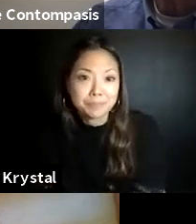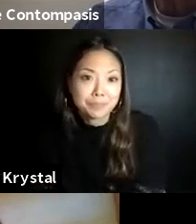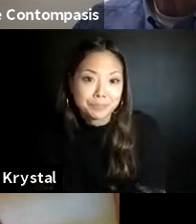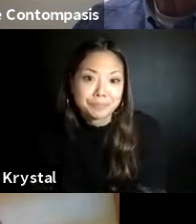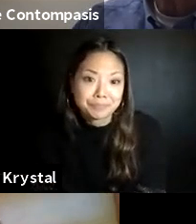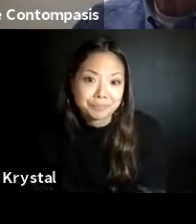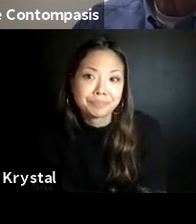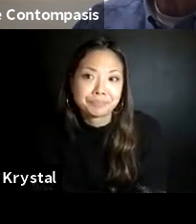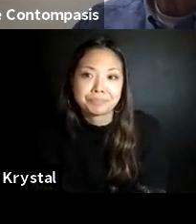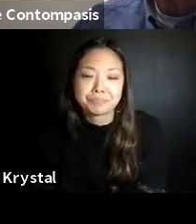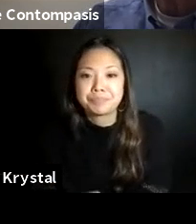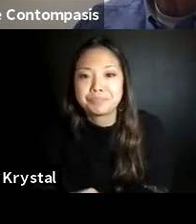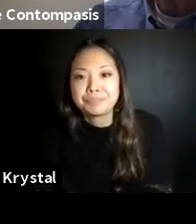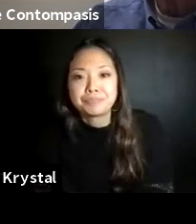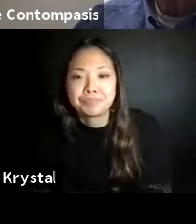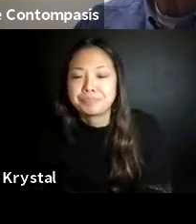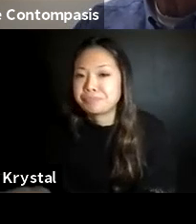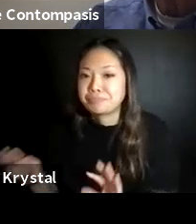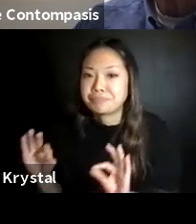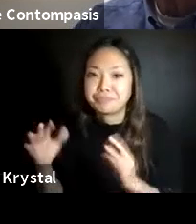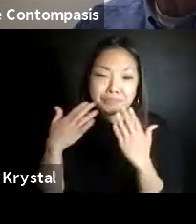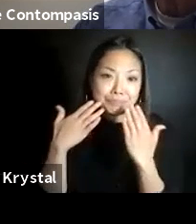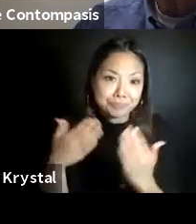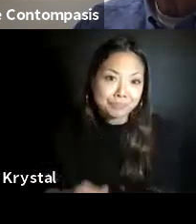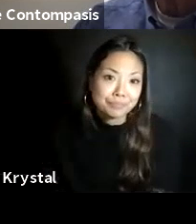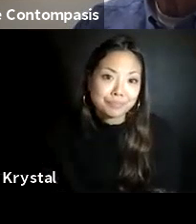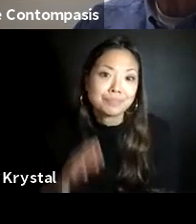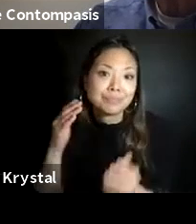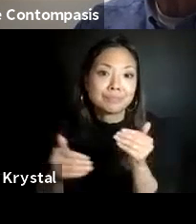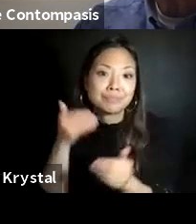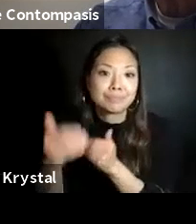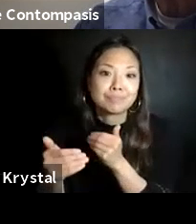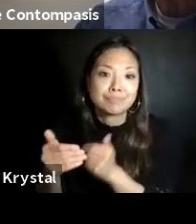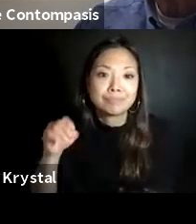Next, thank you very much. Next speaker is Eric Shi.